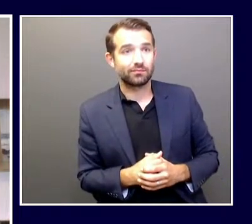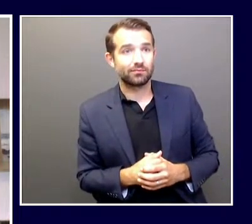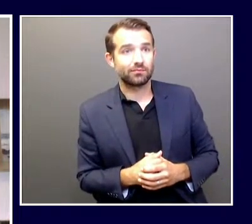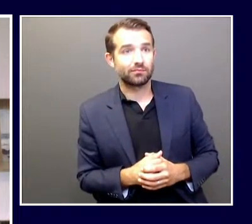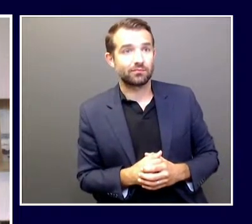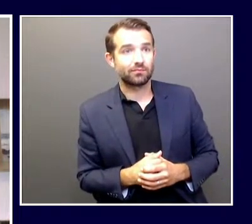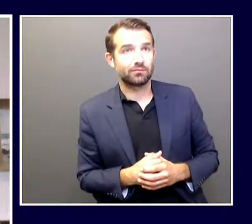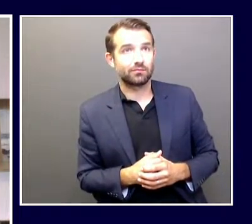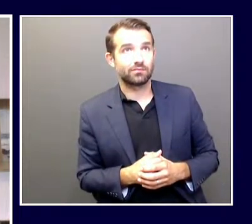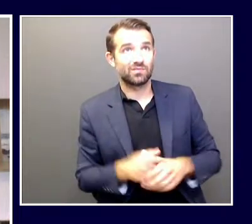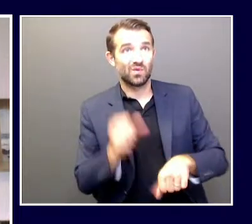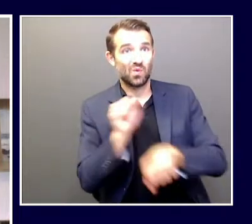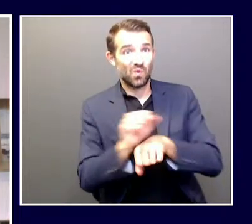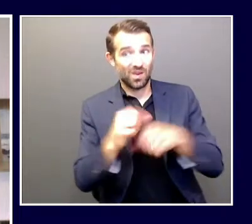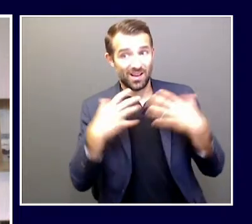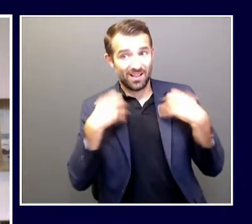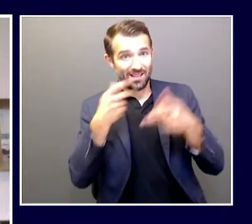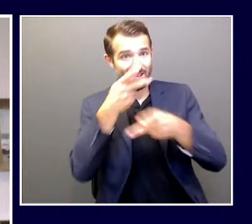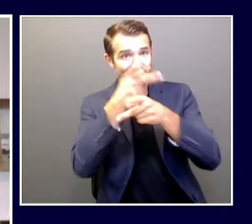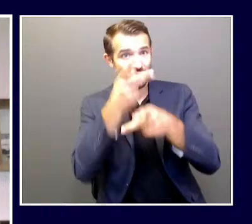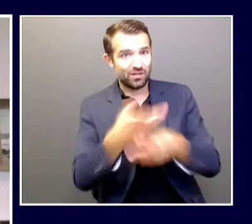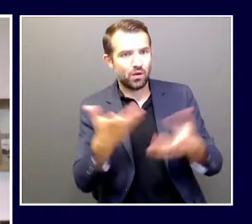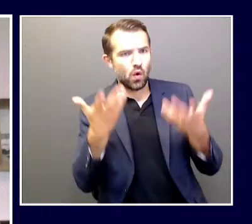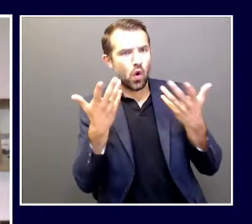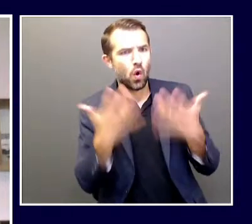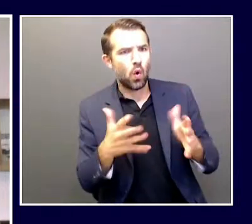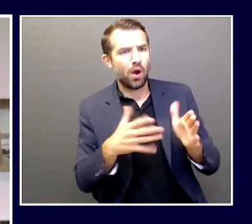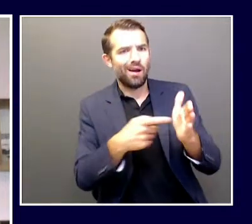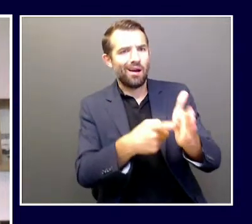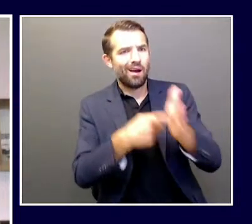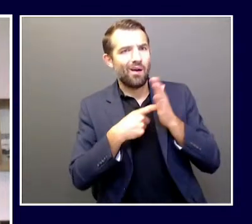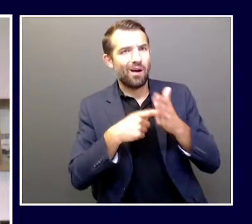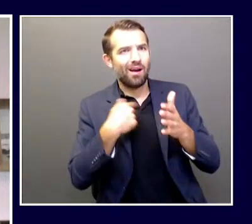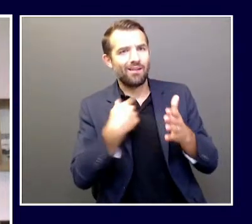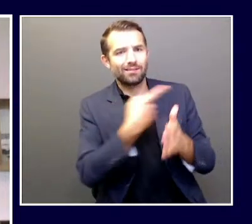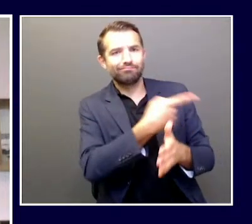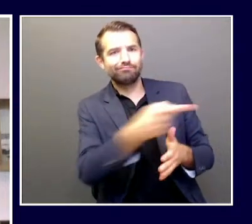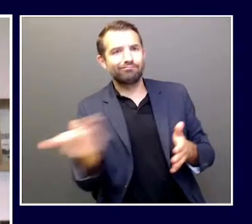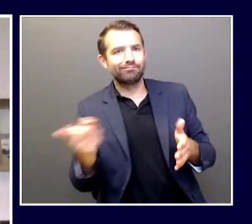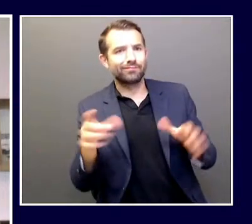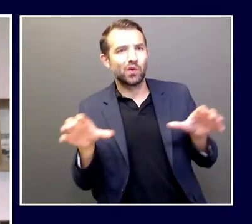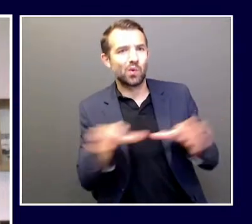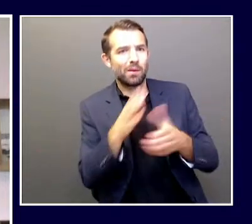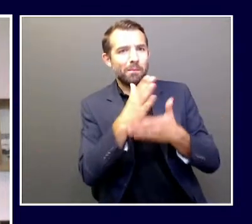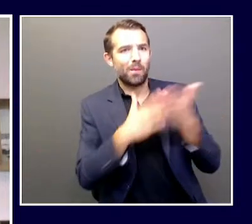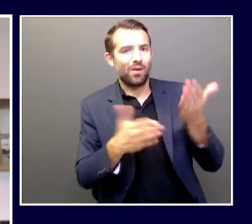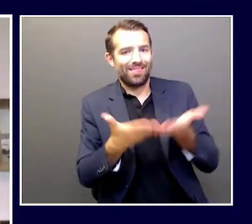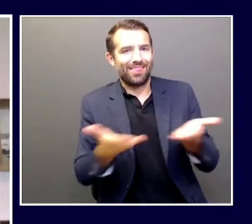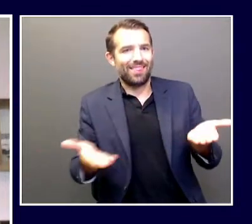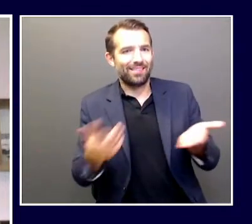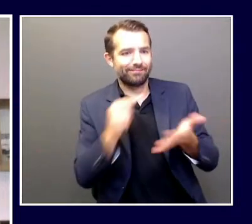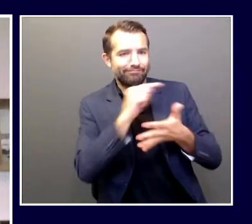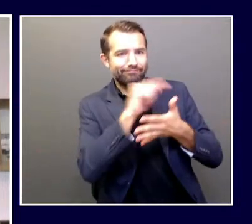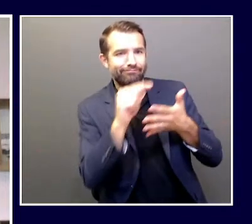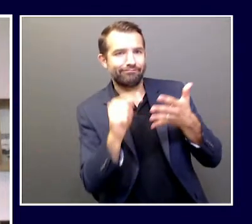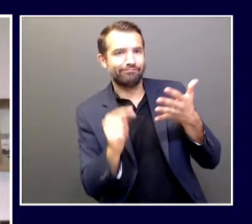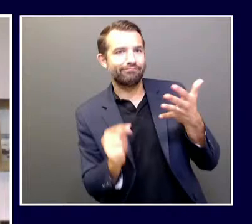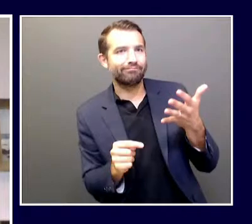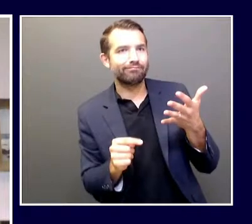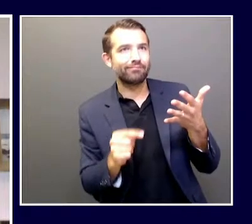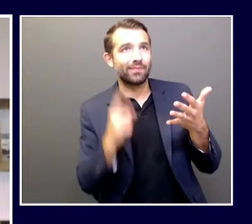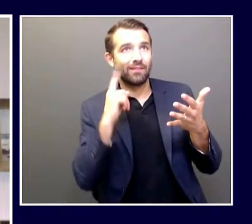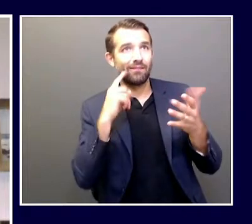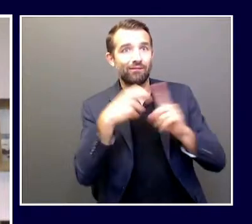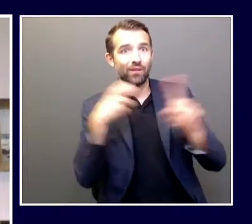and obligates you to do certain things to prevent you from getting your patient sick. There are already vaccinations, a requirement